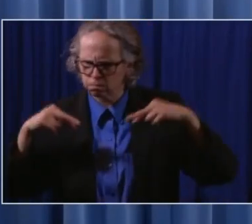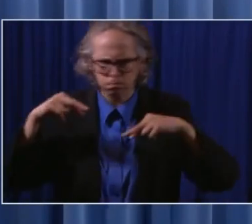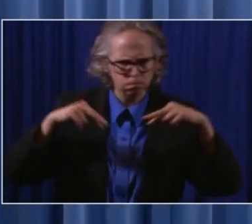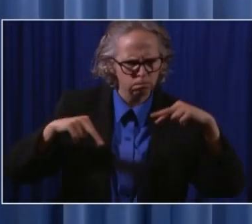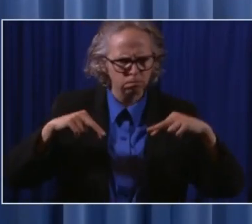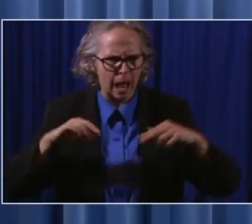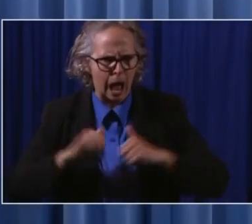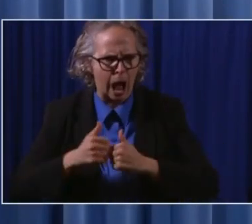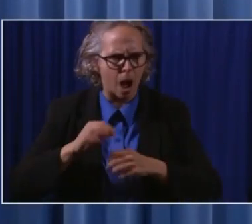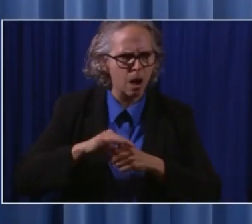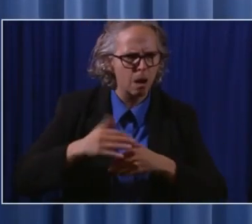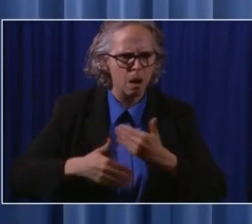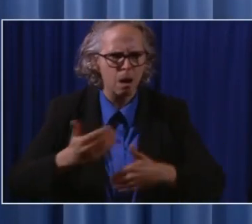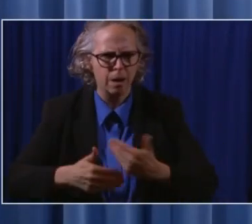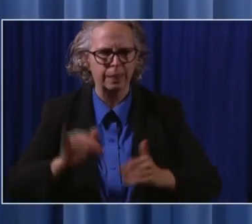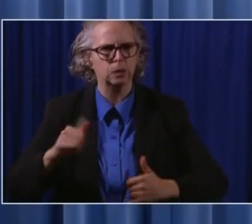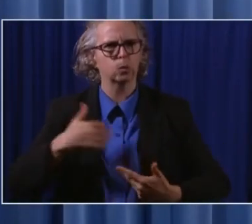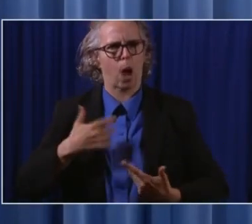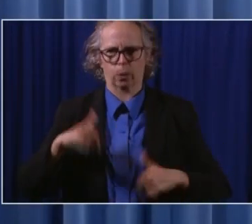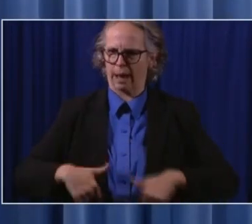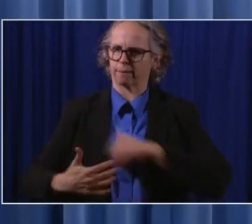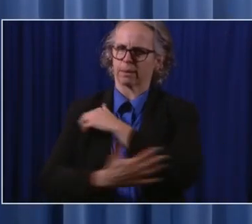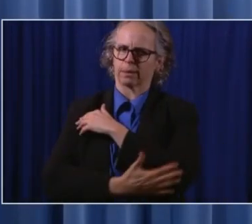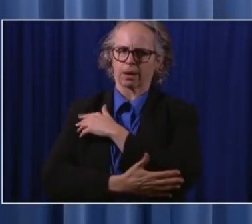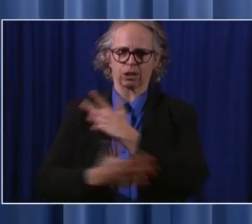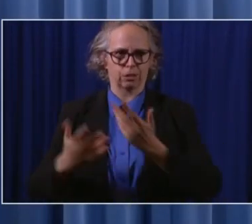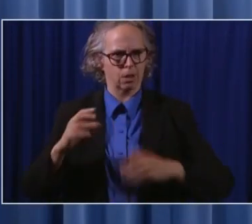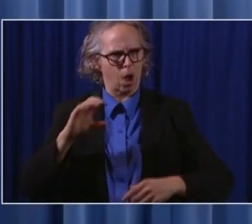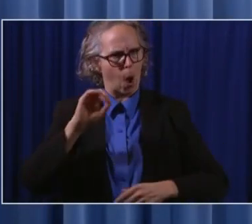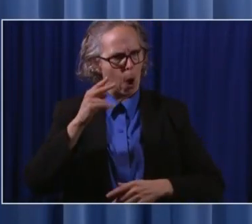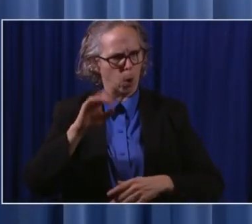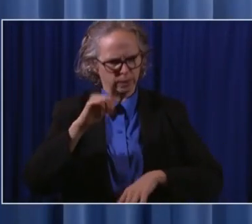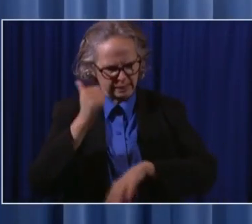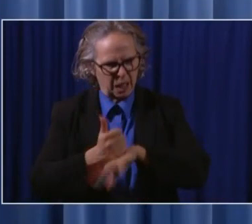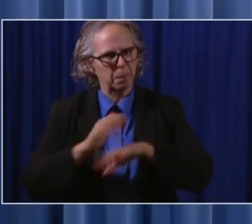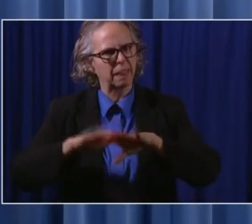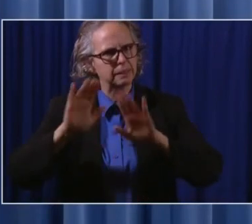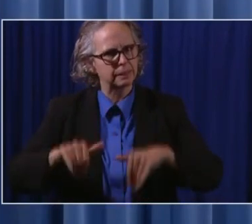in this country, set up that system in Ohio, and it works exceedingly well.